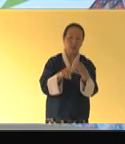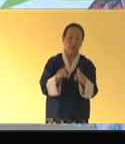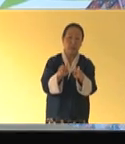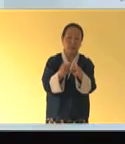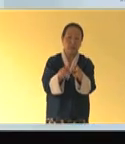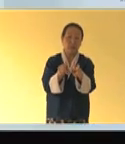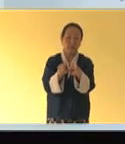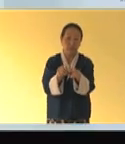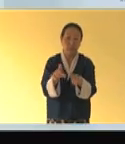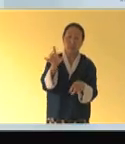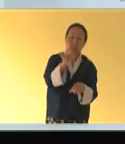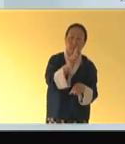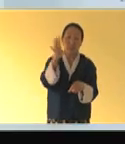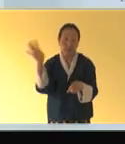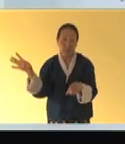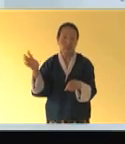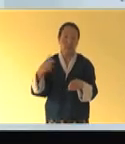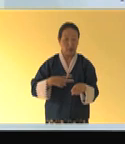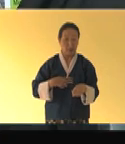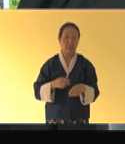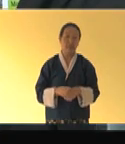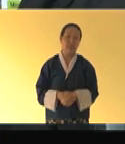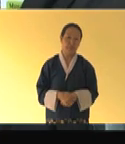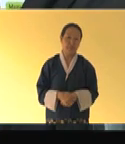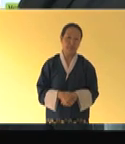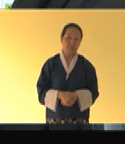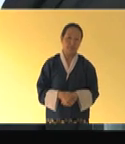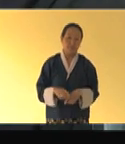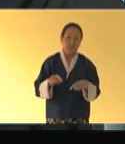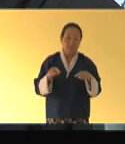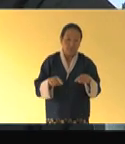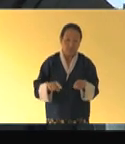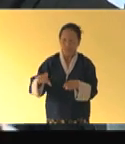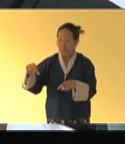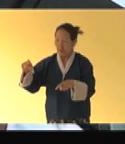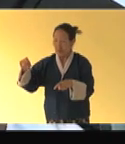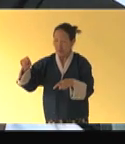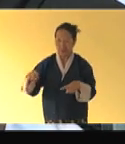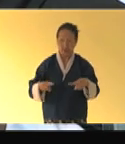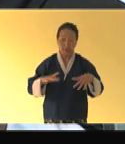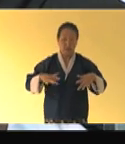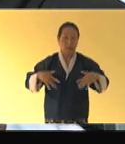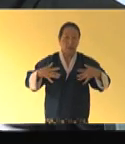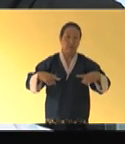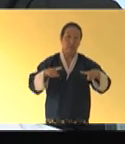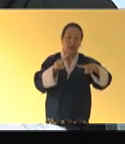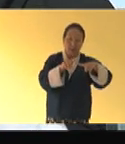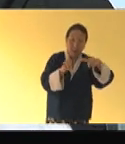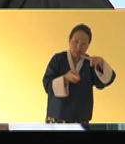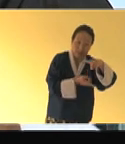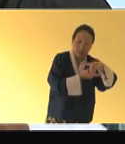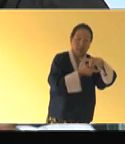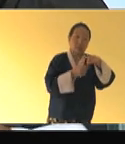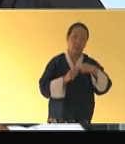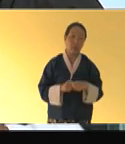wasps, 84 species. So with the diversity of insects, there is also diversity in